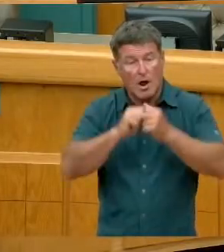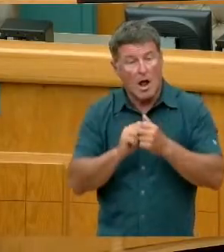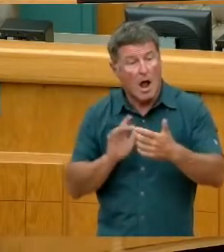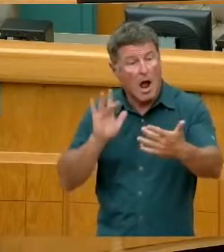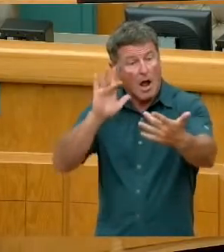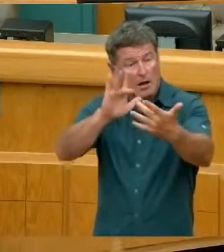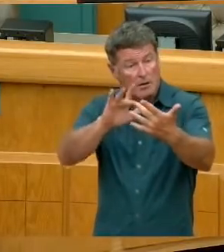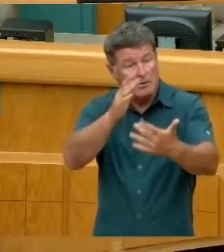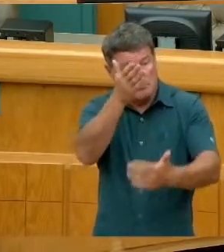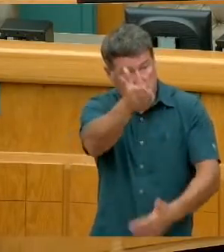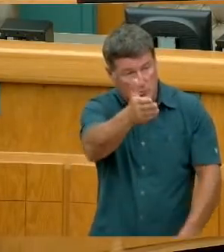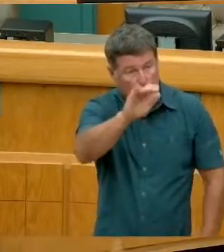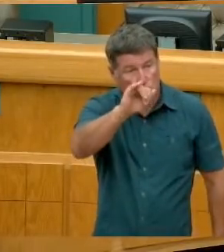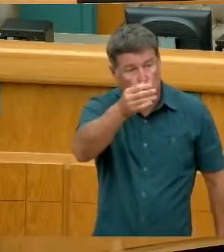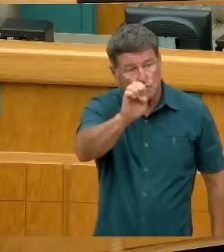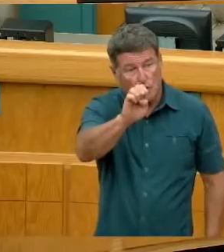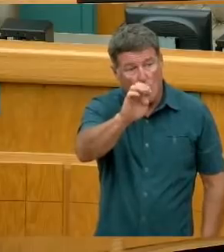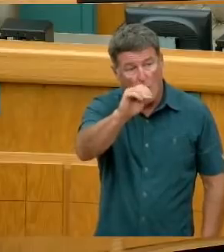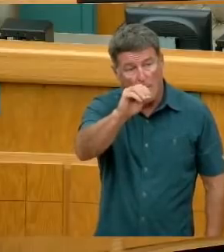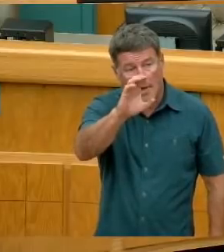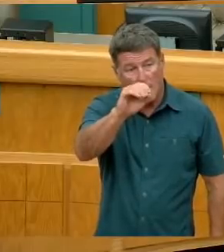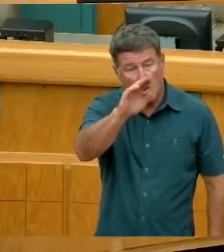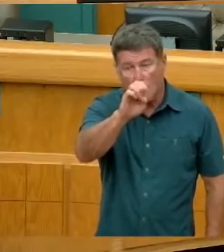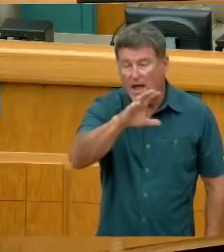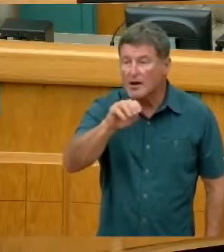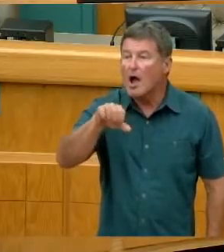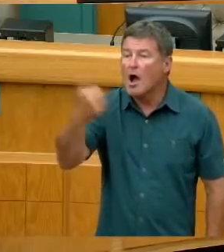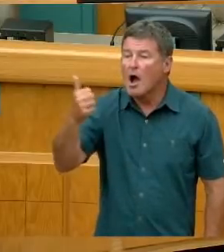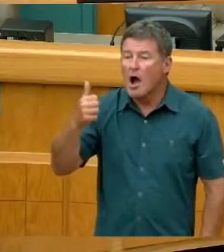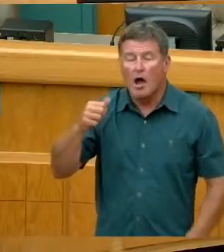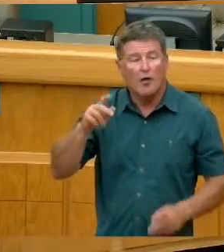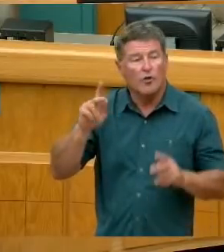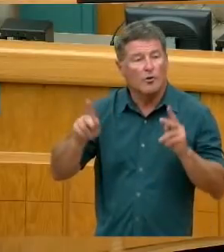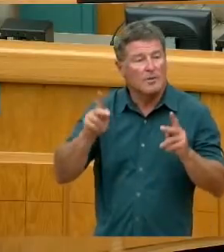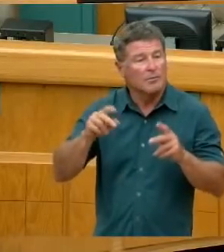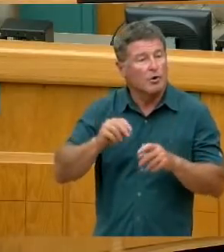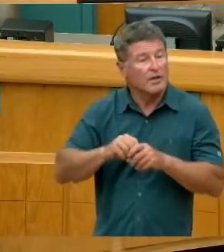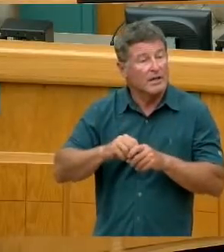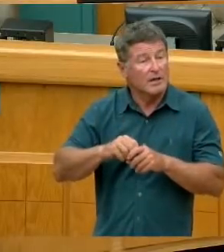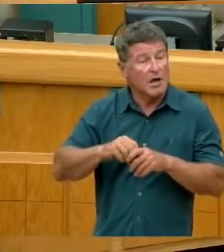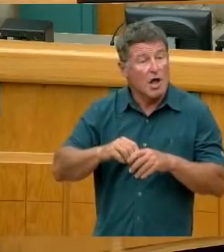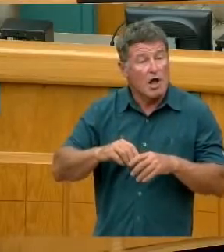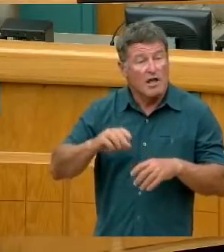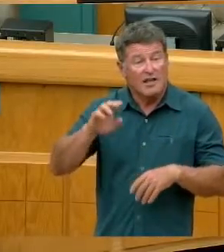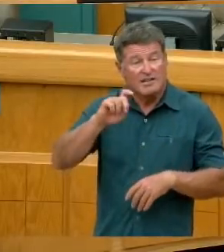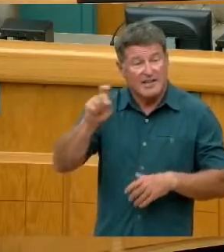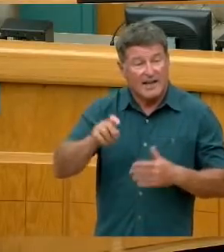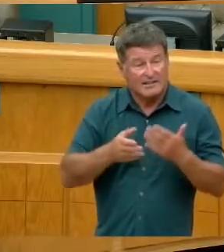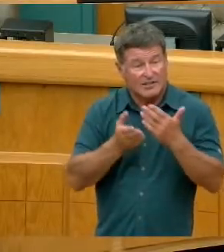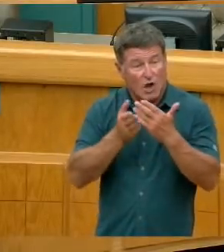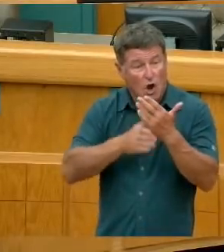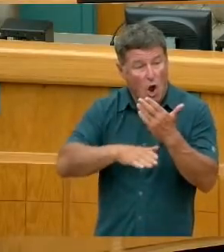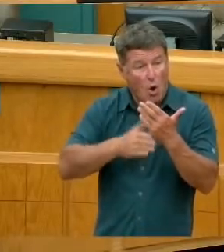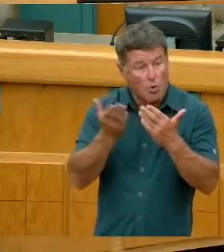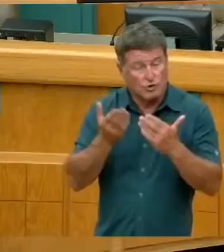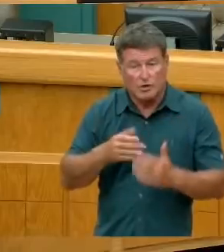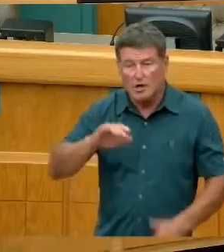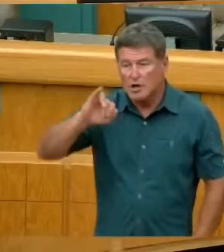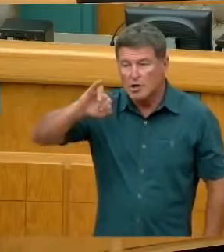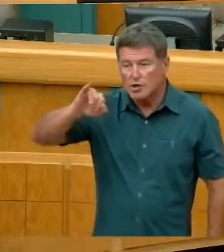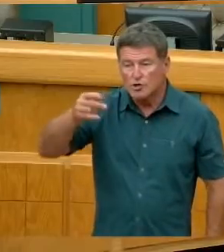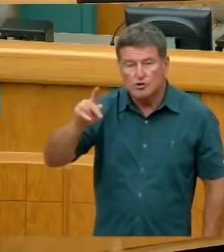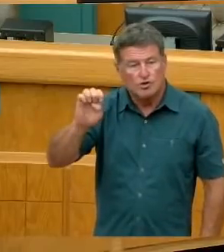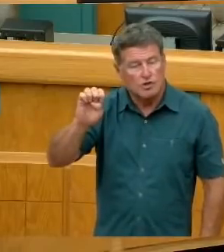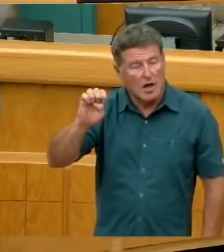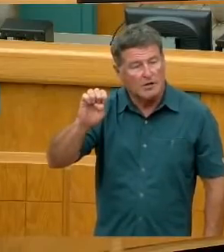McComb. I've reached out to my other partners along the coast, Judge Madrid, Clayburgh